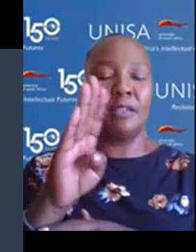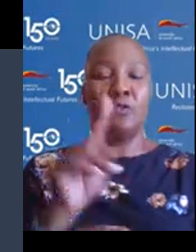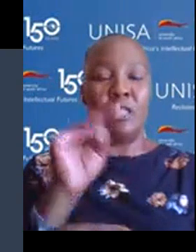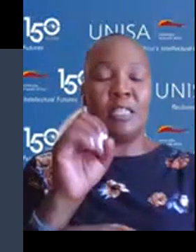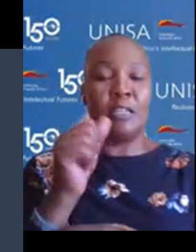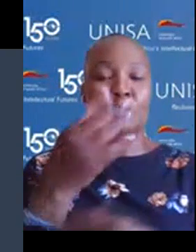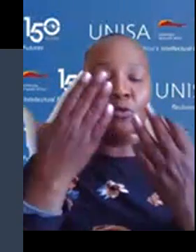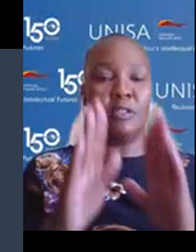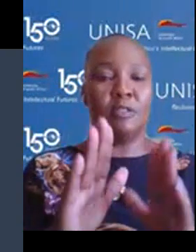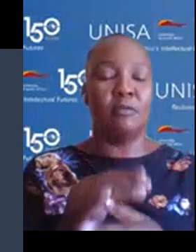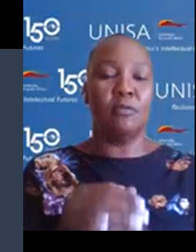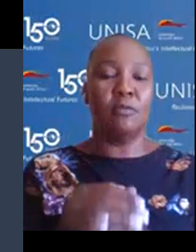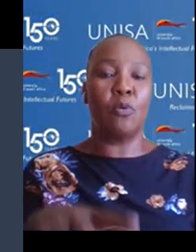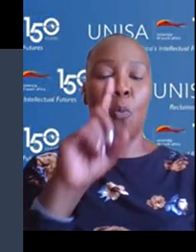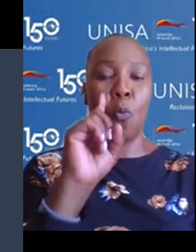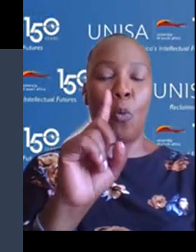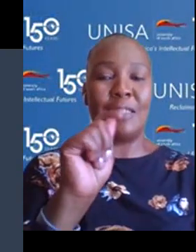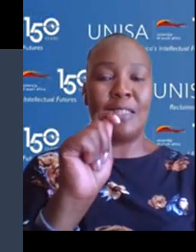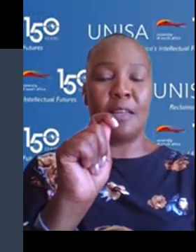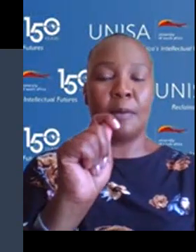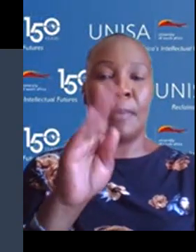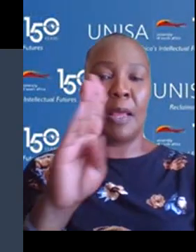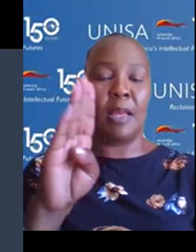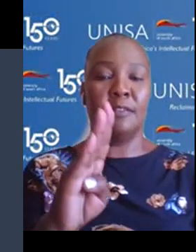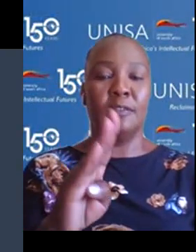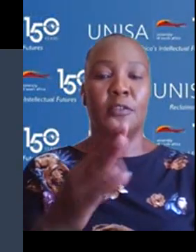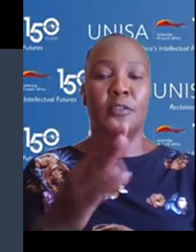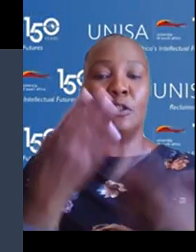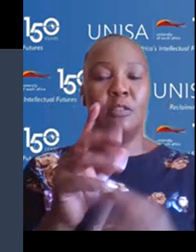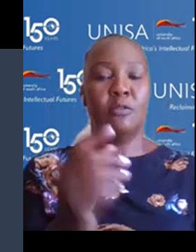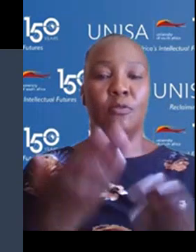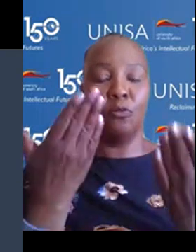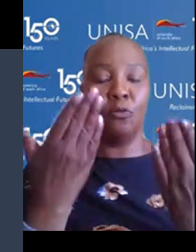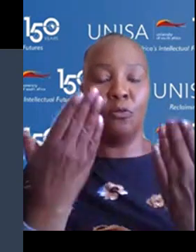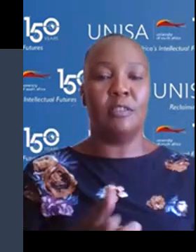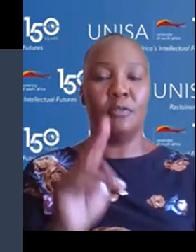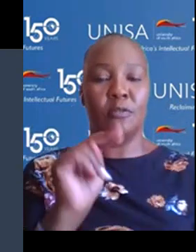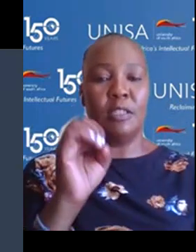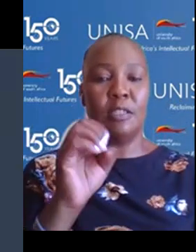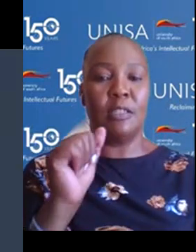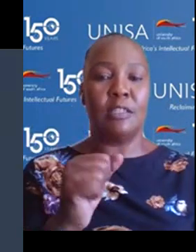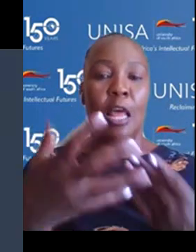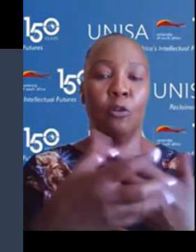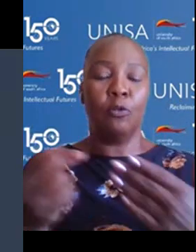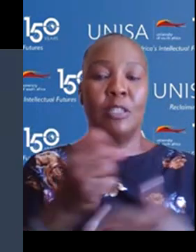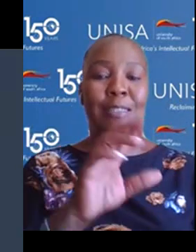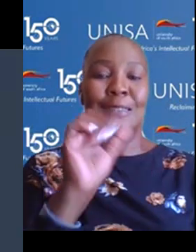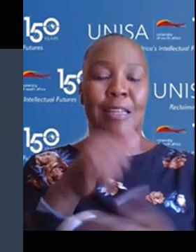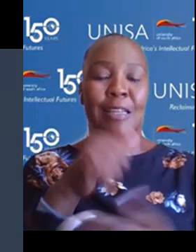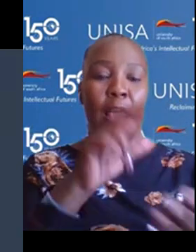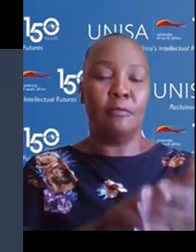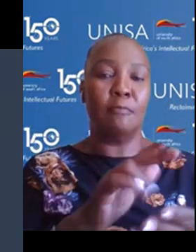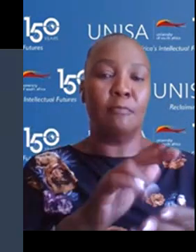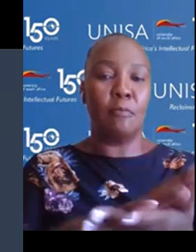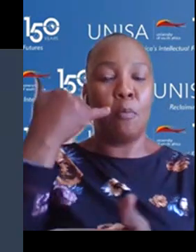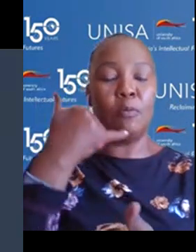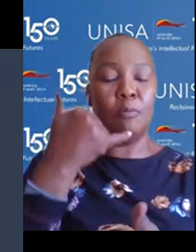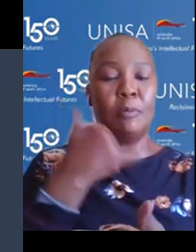will have up to 1 terabyte. And remember, you can download the apps. So if you do use a mobile device